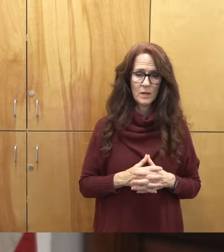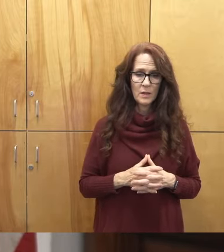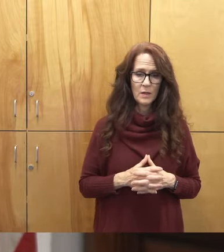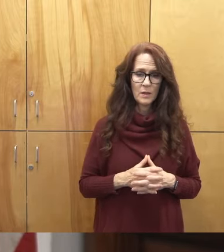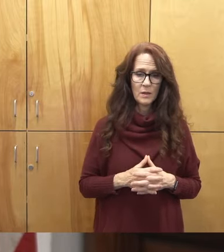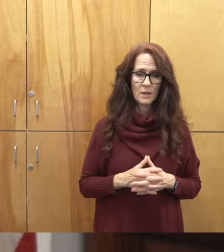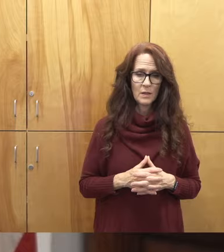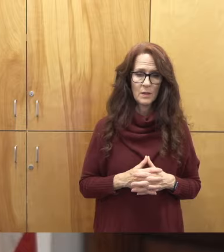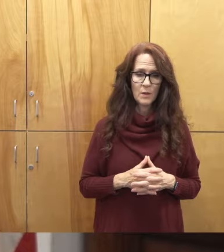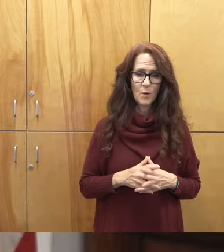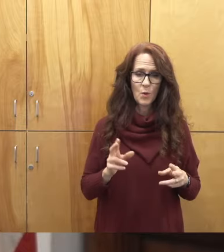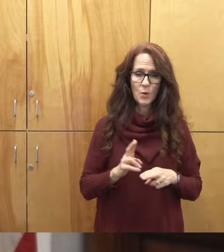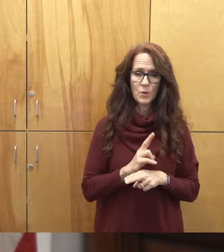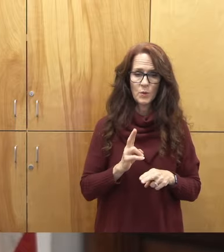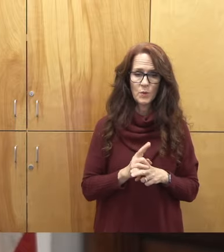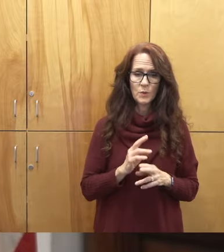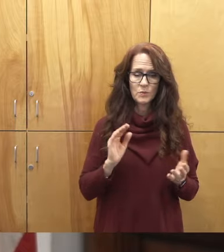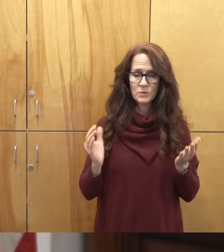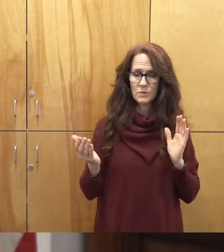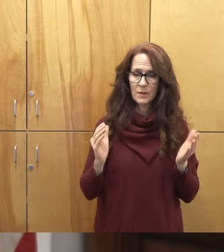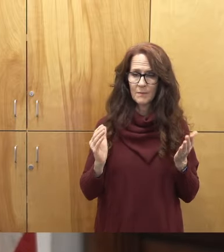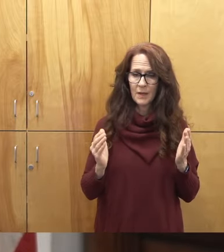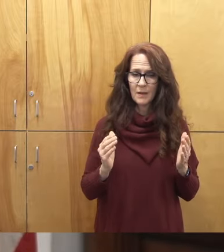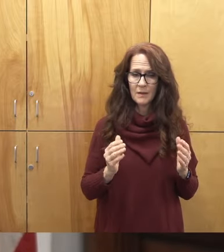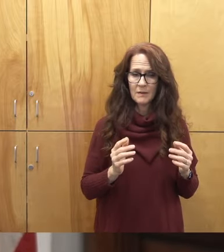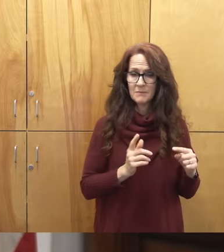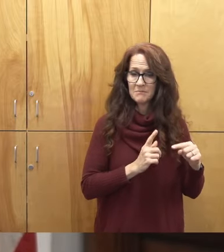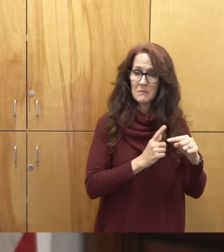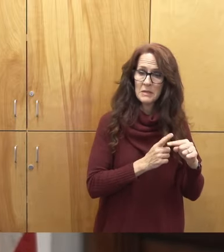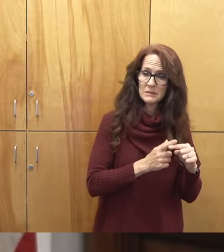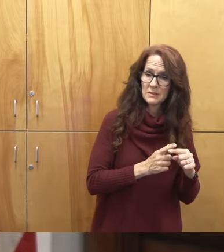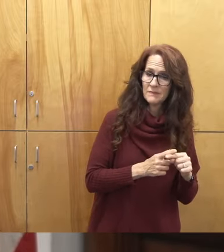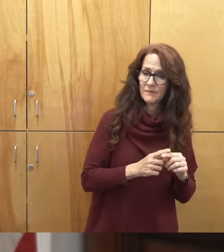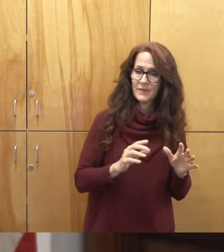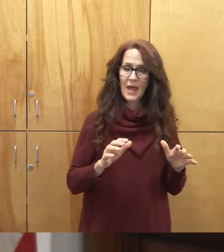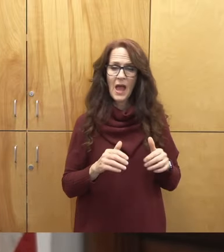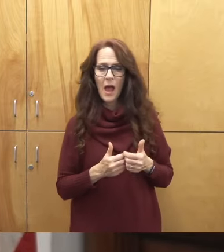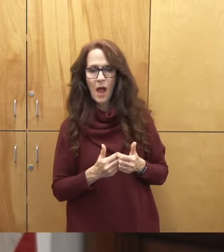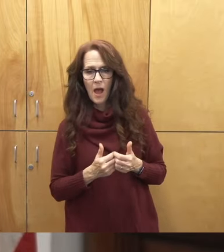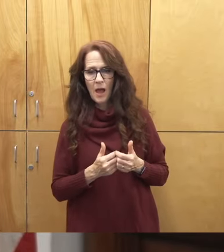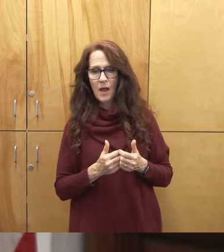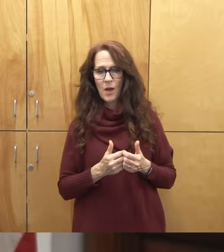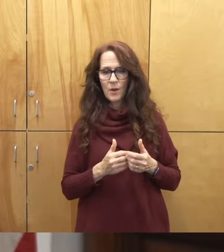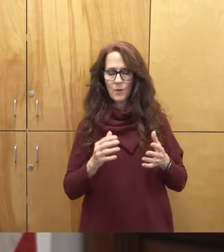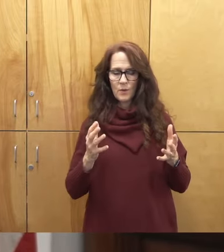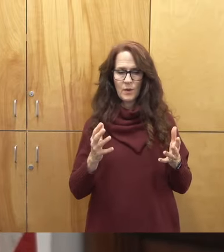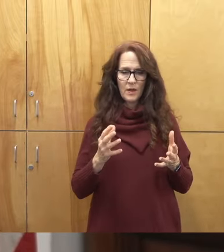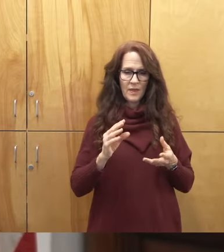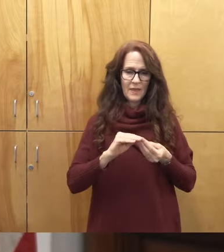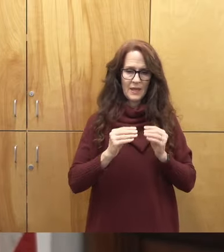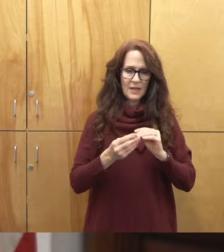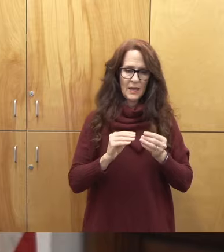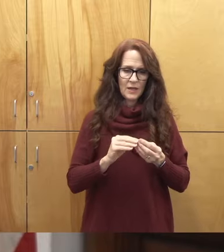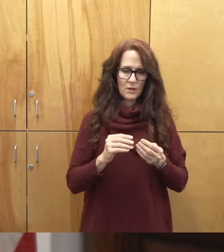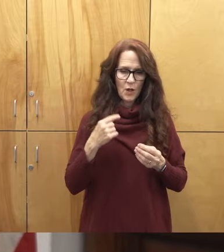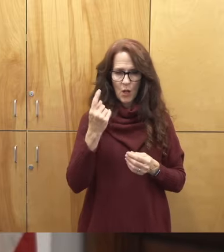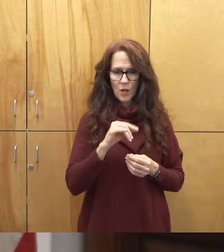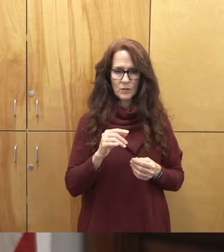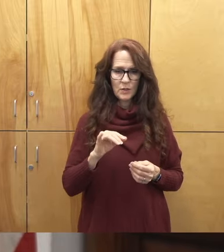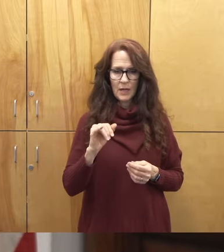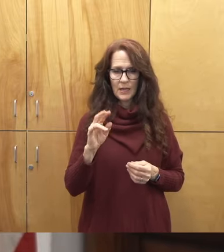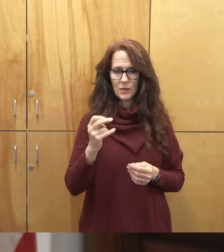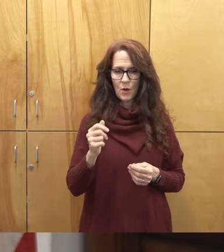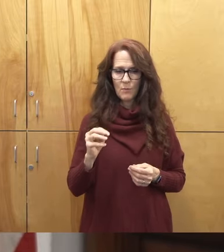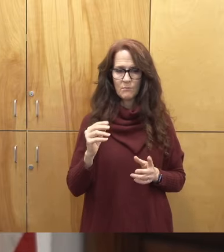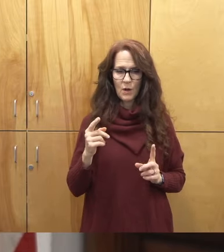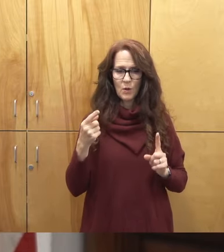what we're using as a gauge to determine whether it's promising? You know, how mm-hmm. this data looks relative to our interim goals,